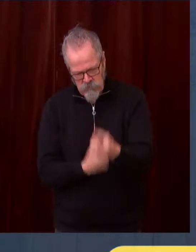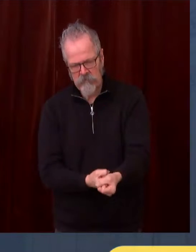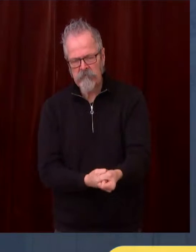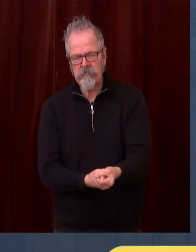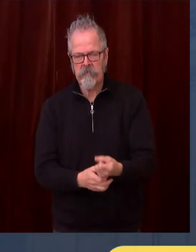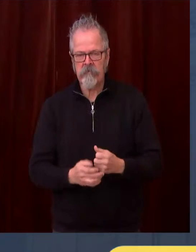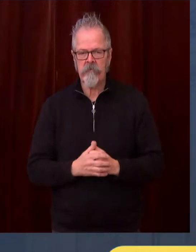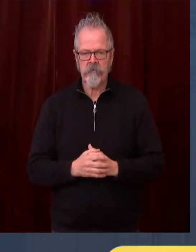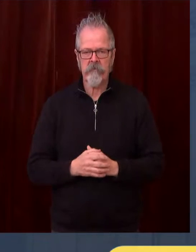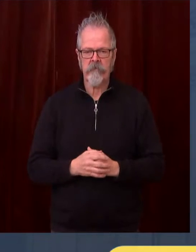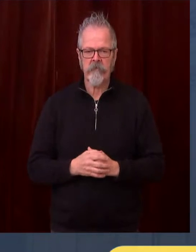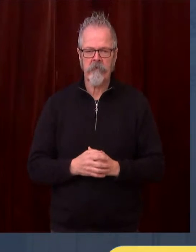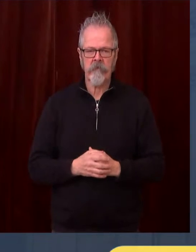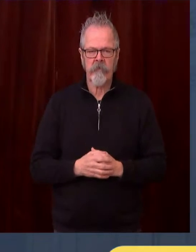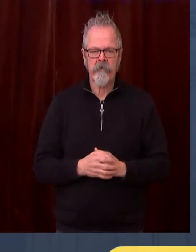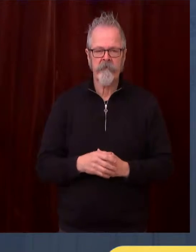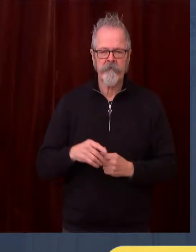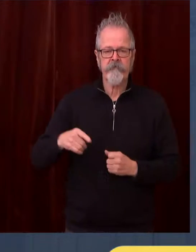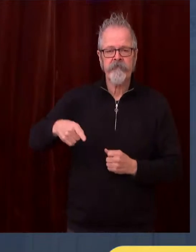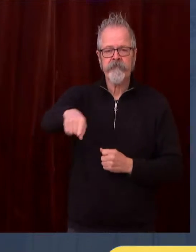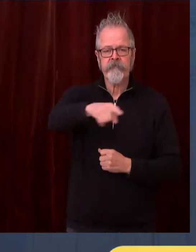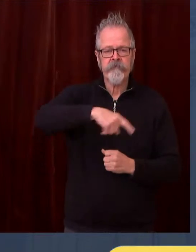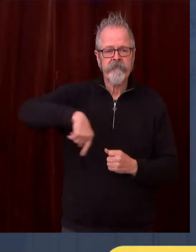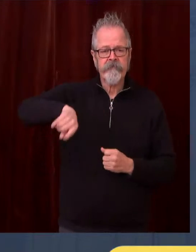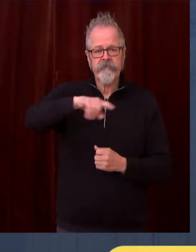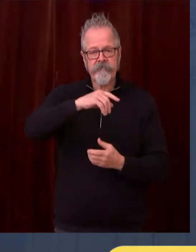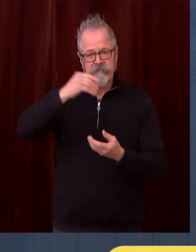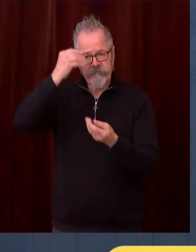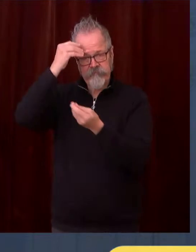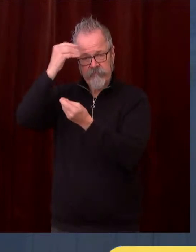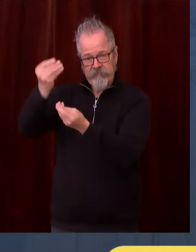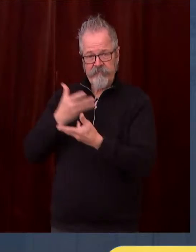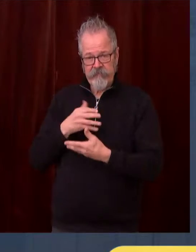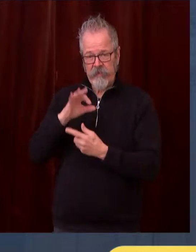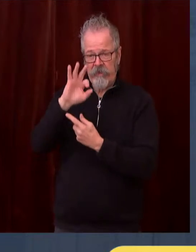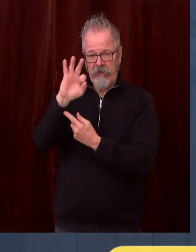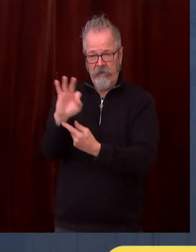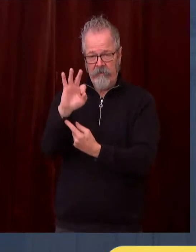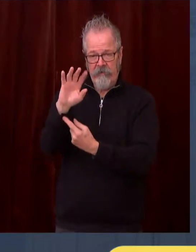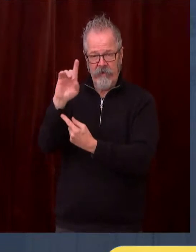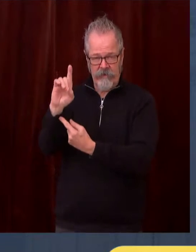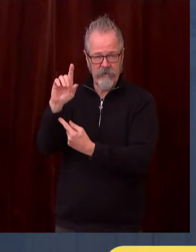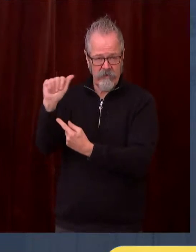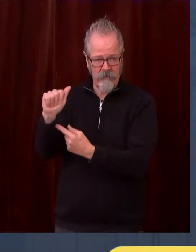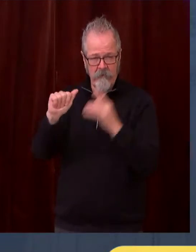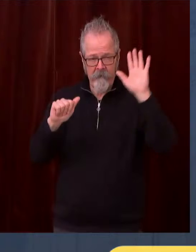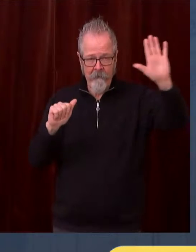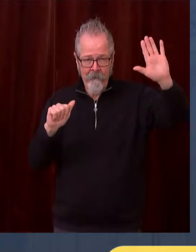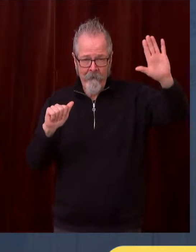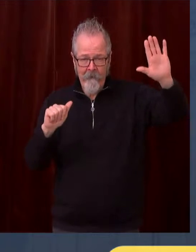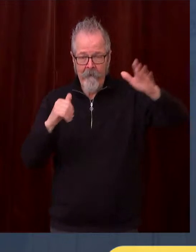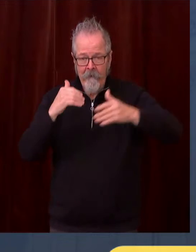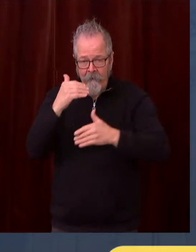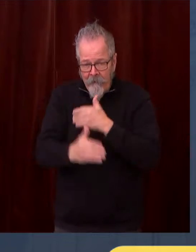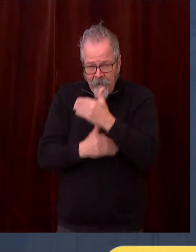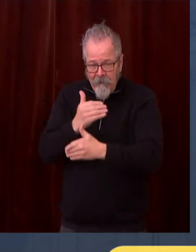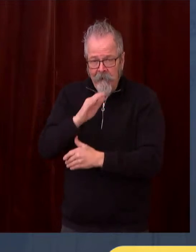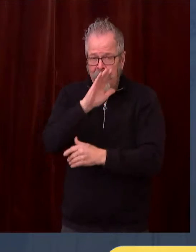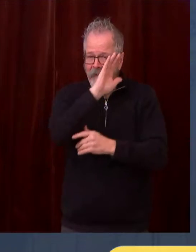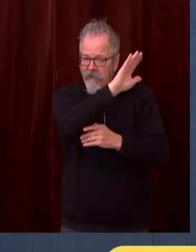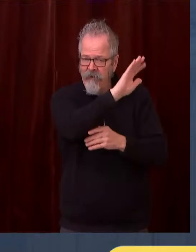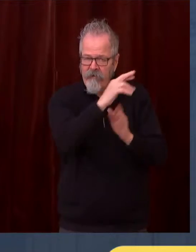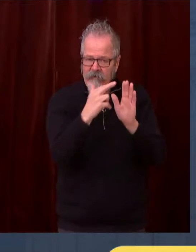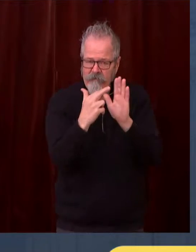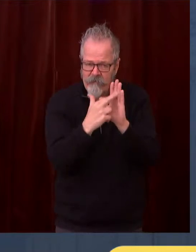process as it normally would in reviewing a vaccine for emergency authorization. This is very reassuring